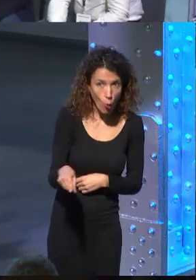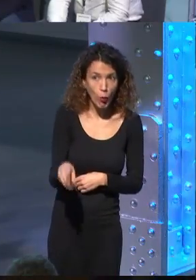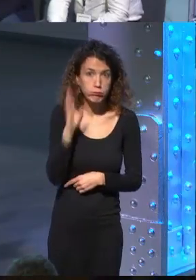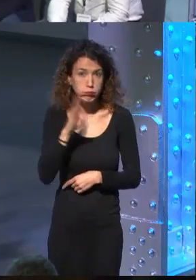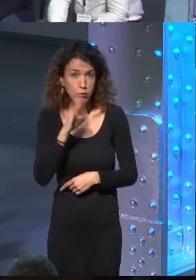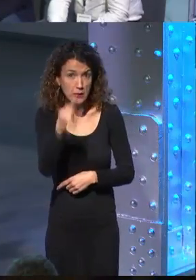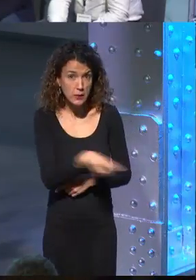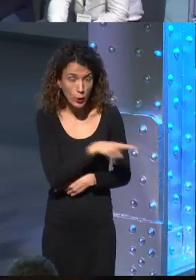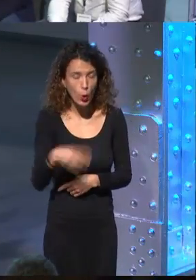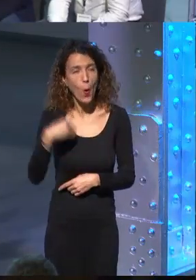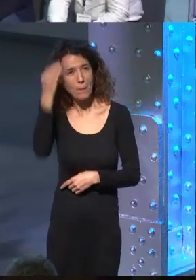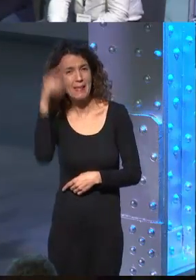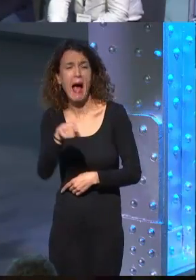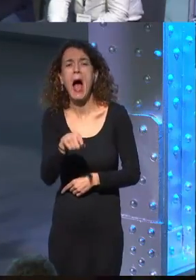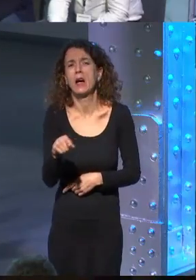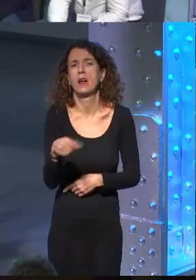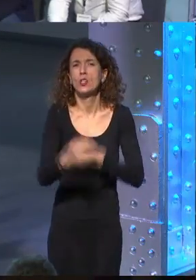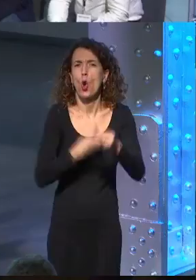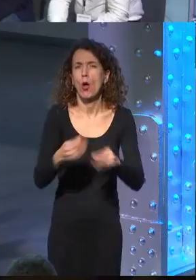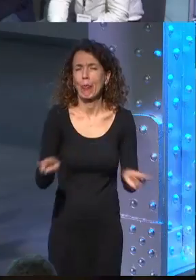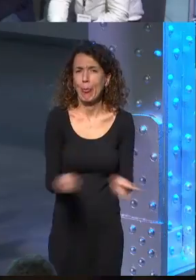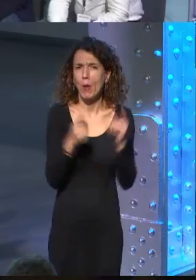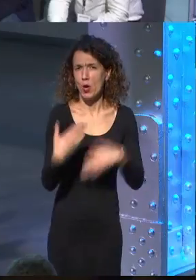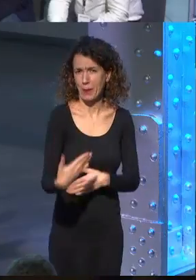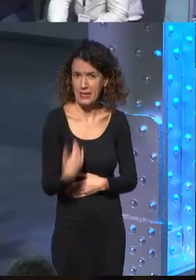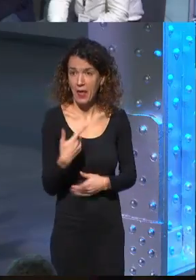what's legal or illegal, there are many people that think, well,